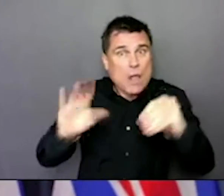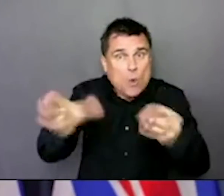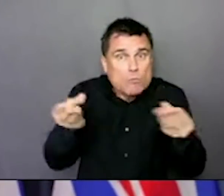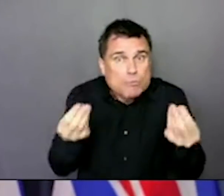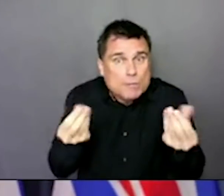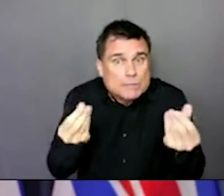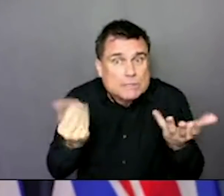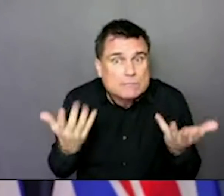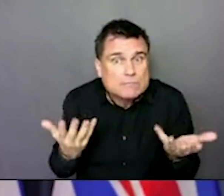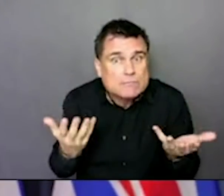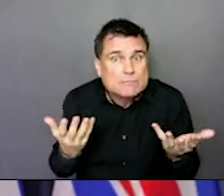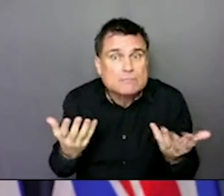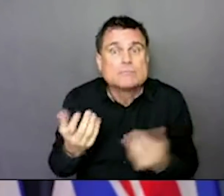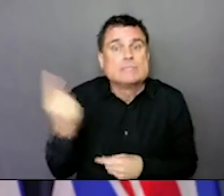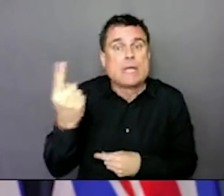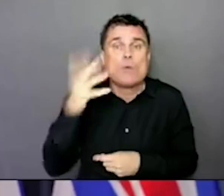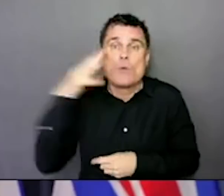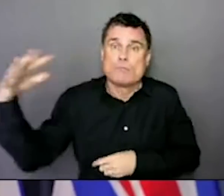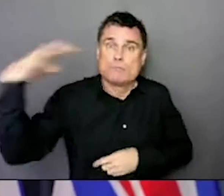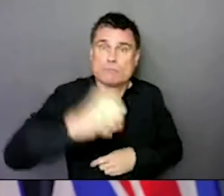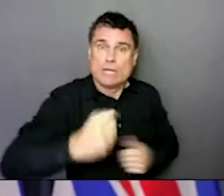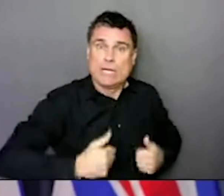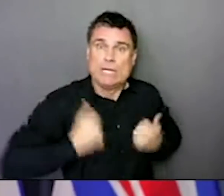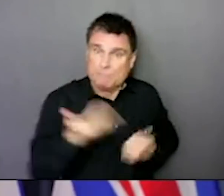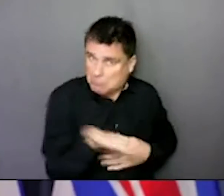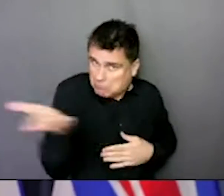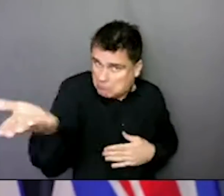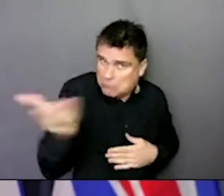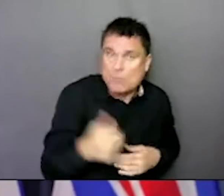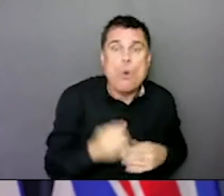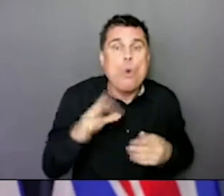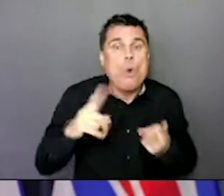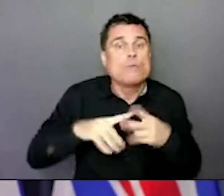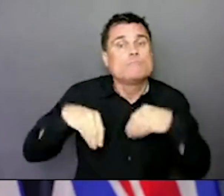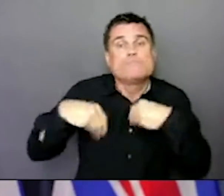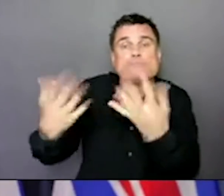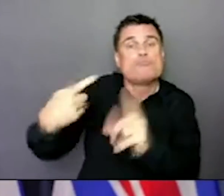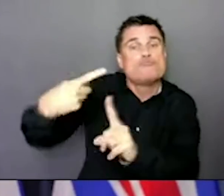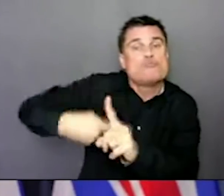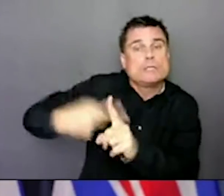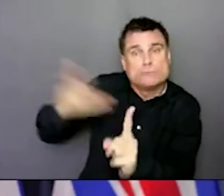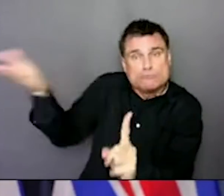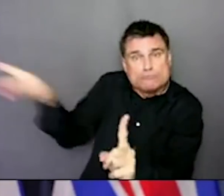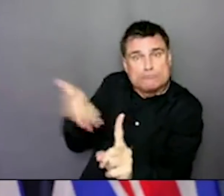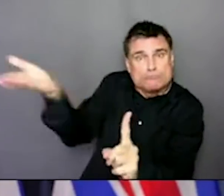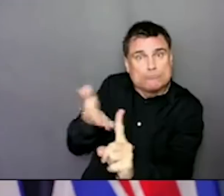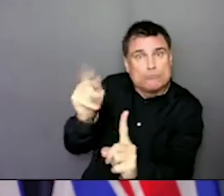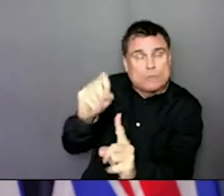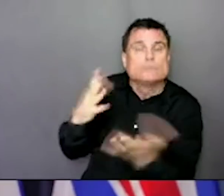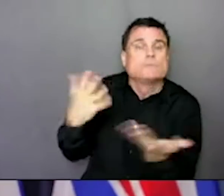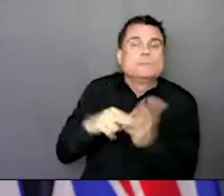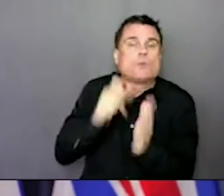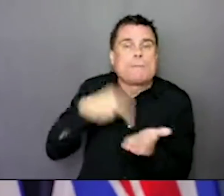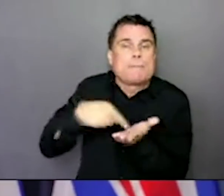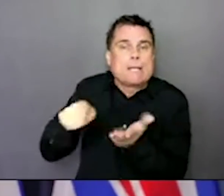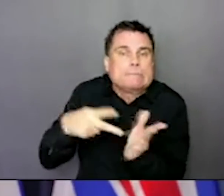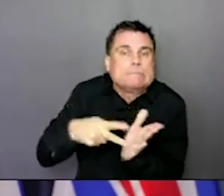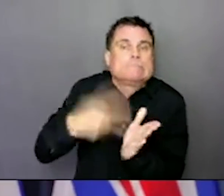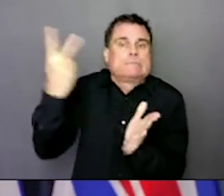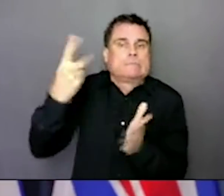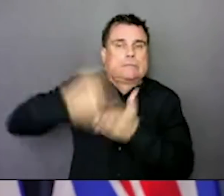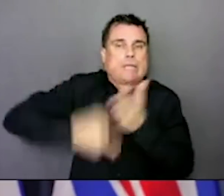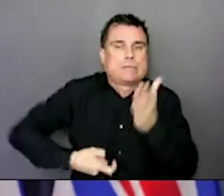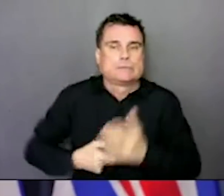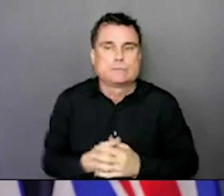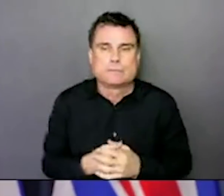can rent it out to someone who's looking for a place to live. I believe that the overwhelming number of British Columbians that support this tax, because it does not affect